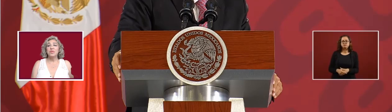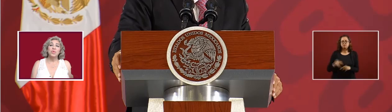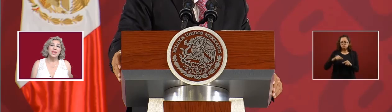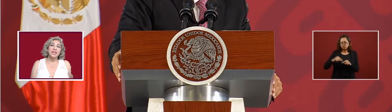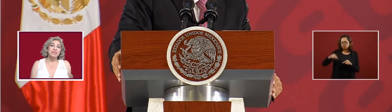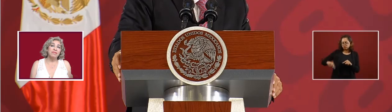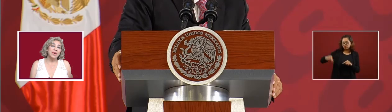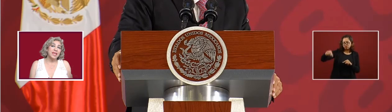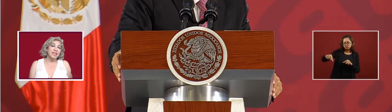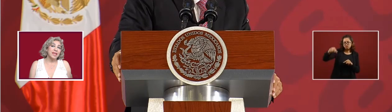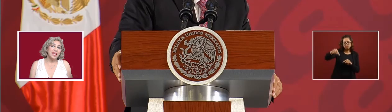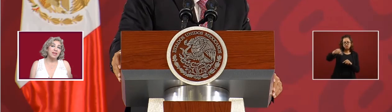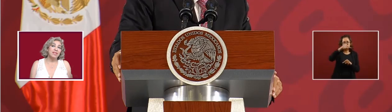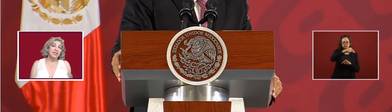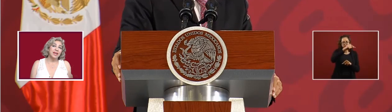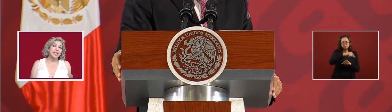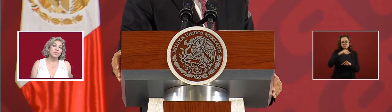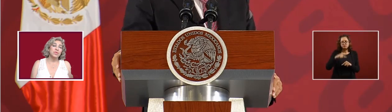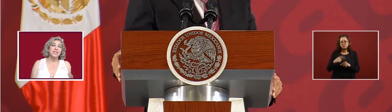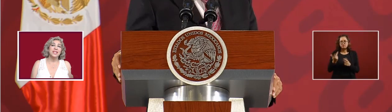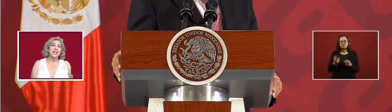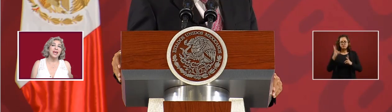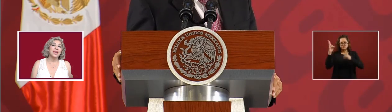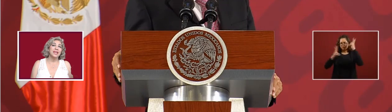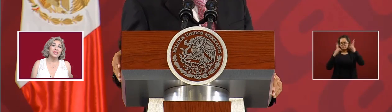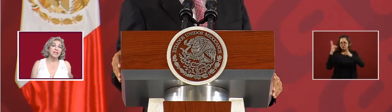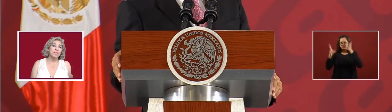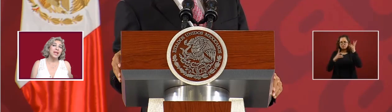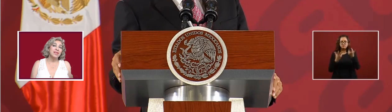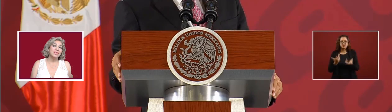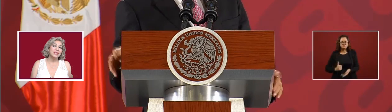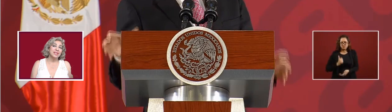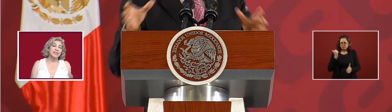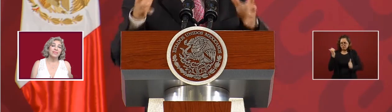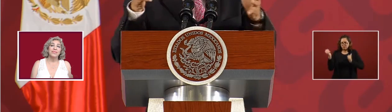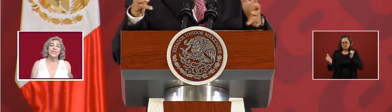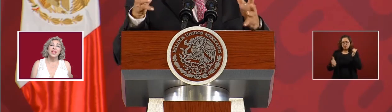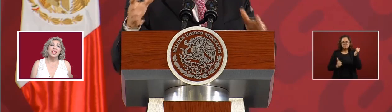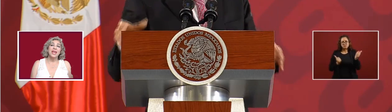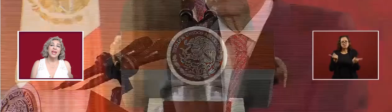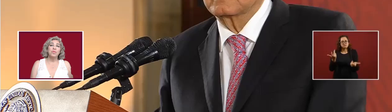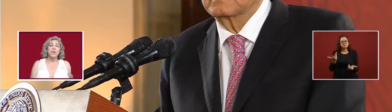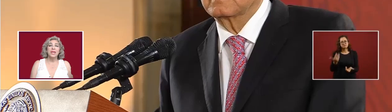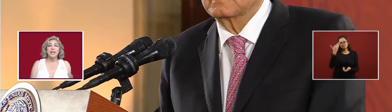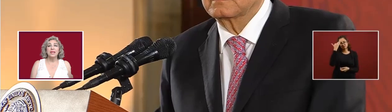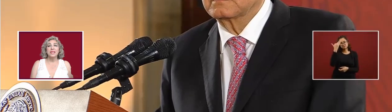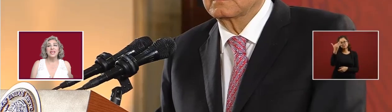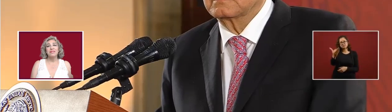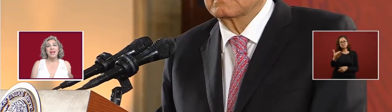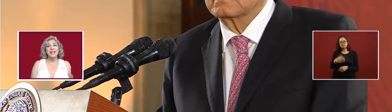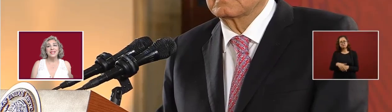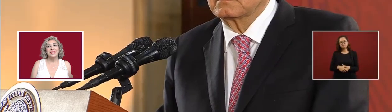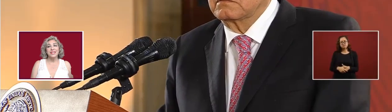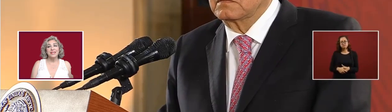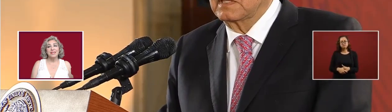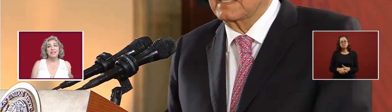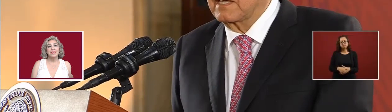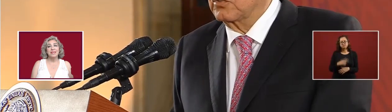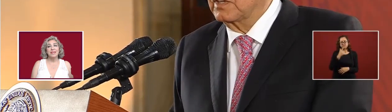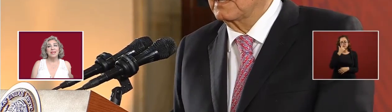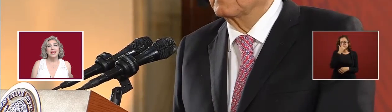And then we'll end in Bahia de Quino, and we'll see the Yaquis, the Mayos. And we can take advantage